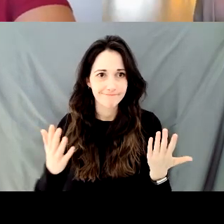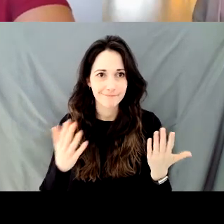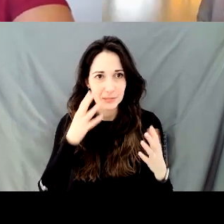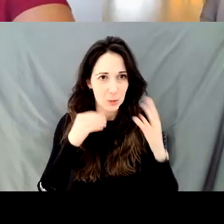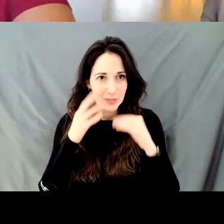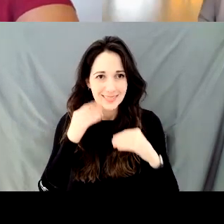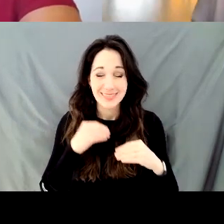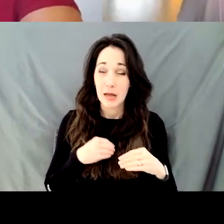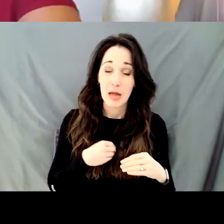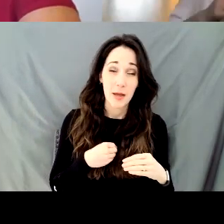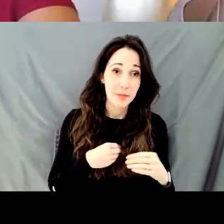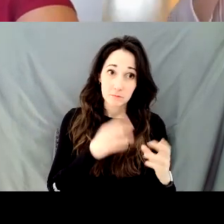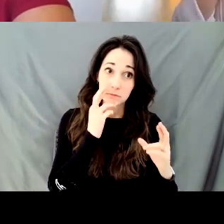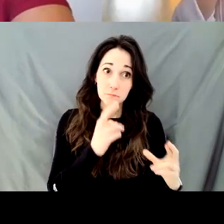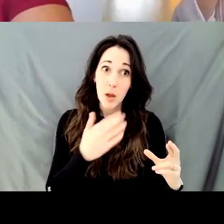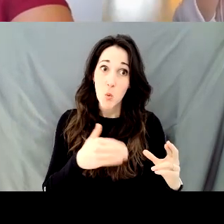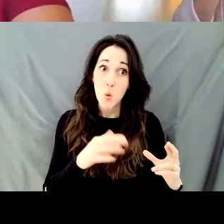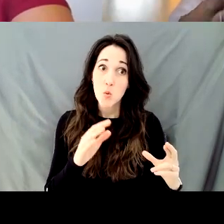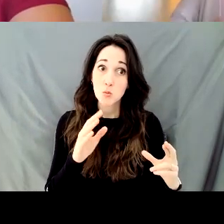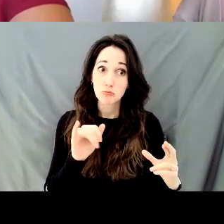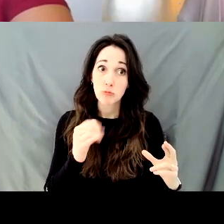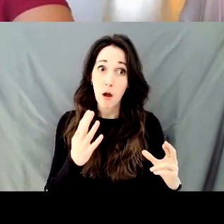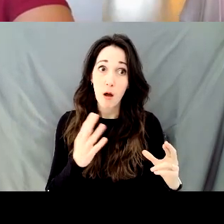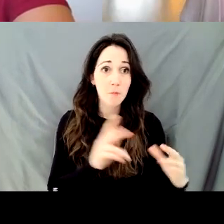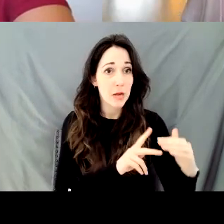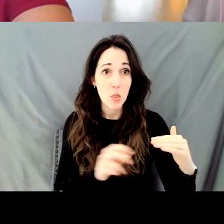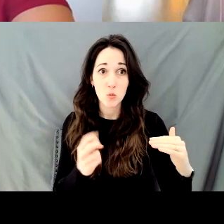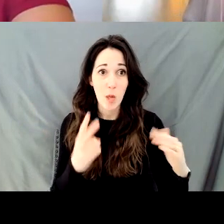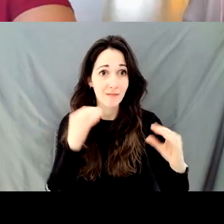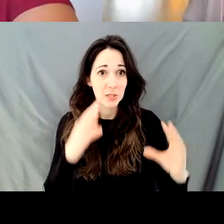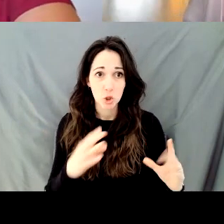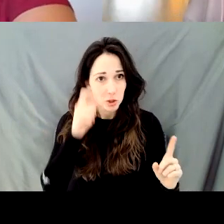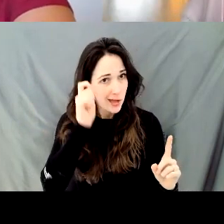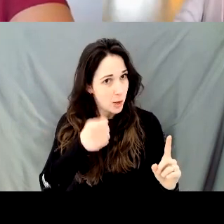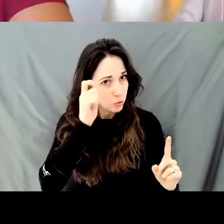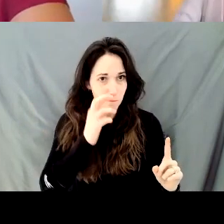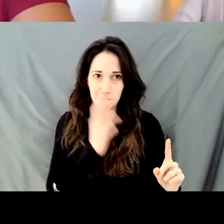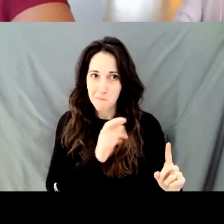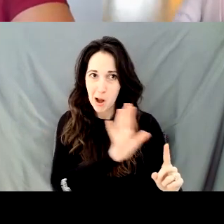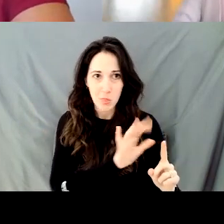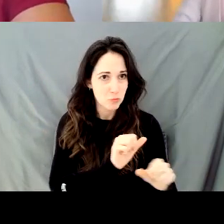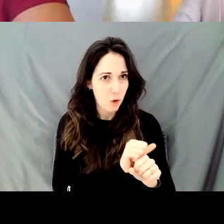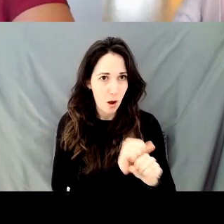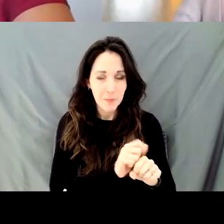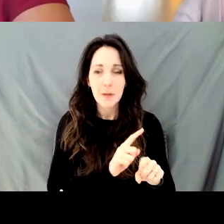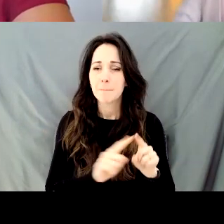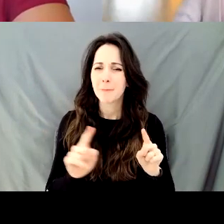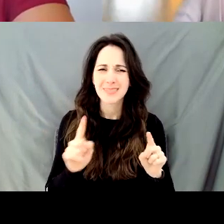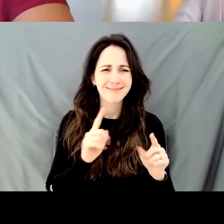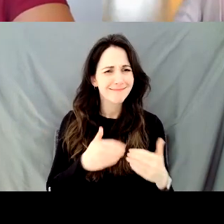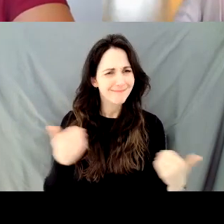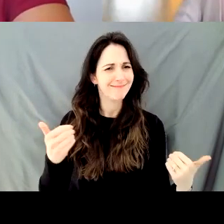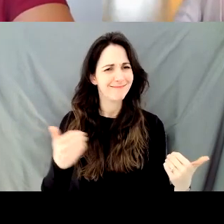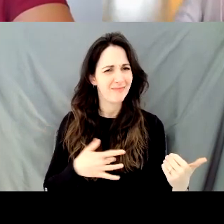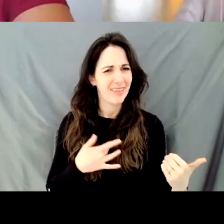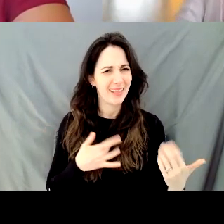12 teachers, but as long as we have that division of like, if you live in the inner city or